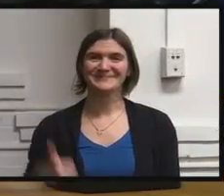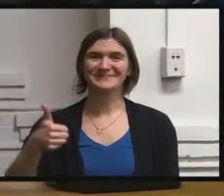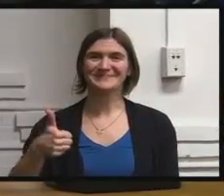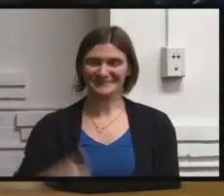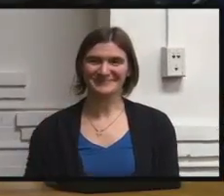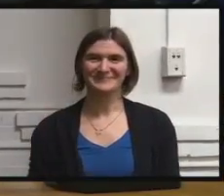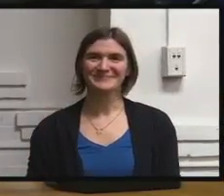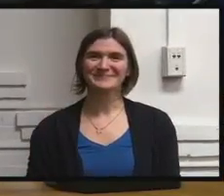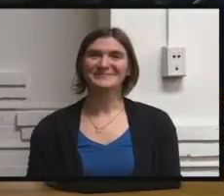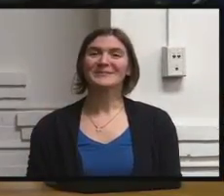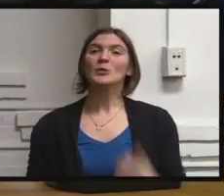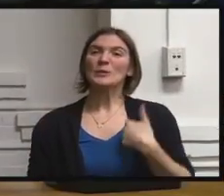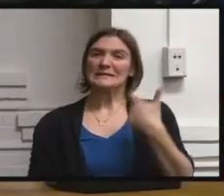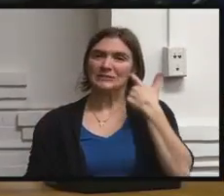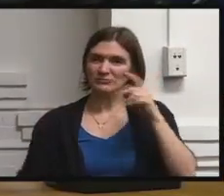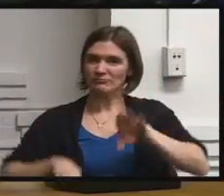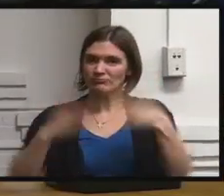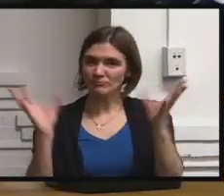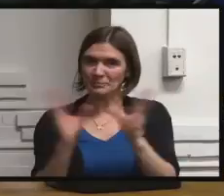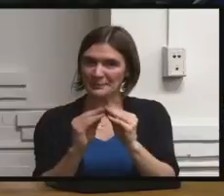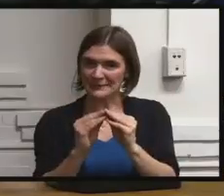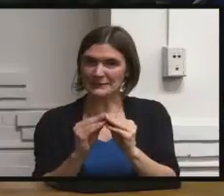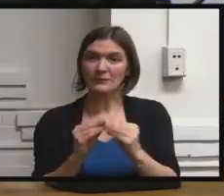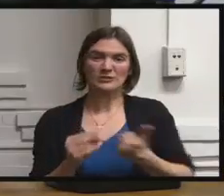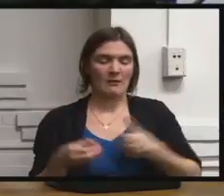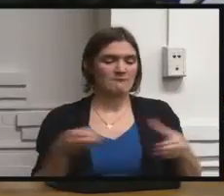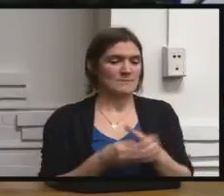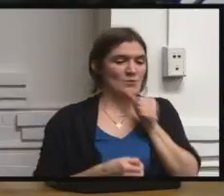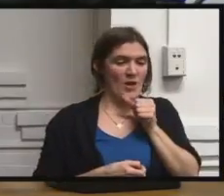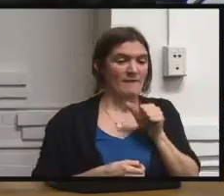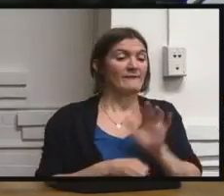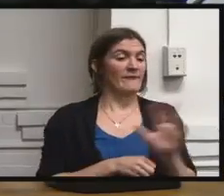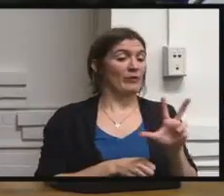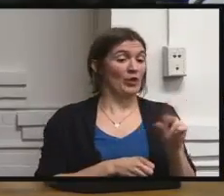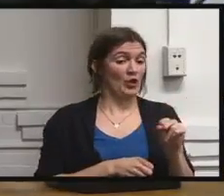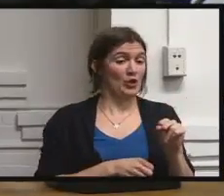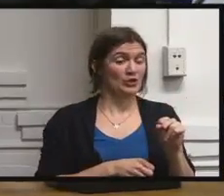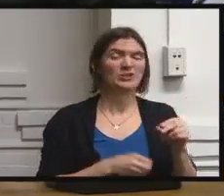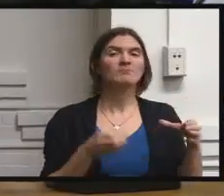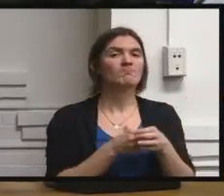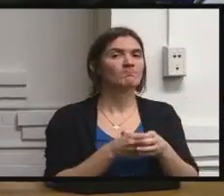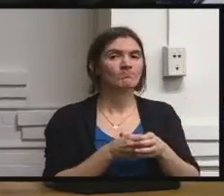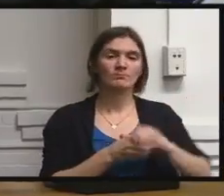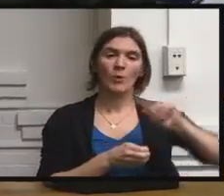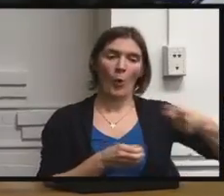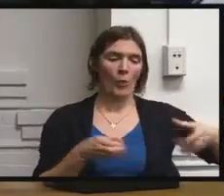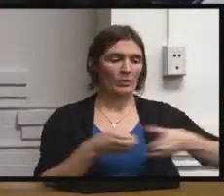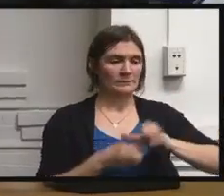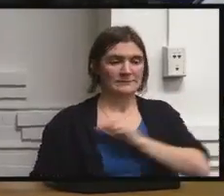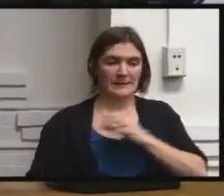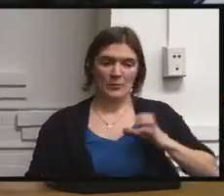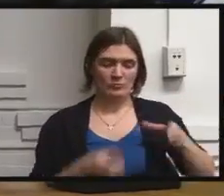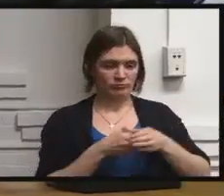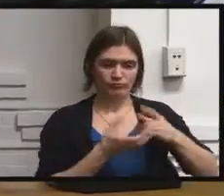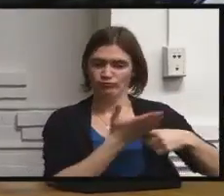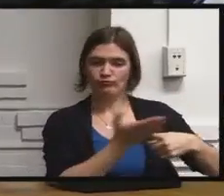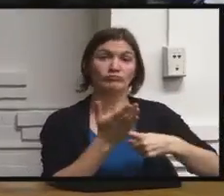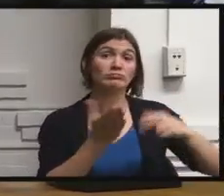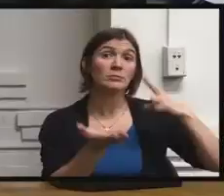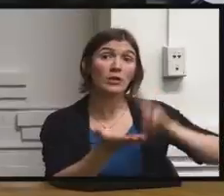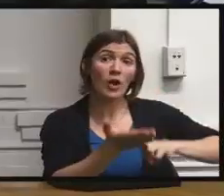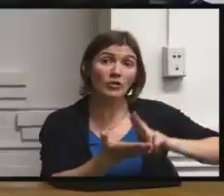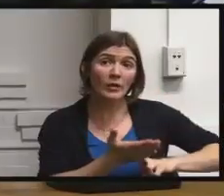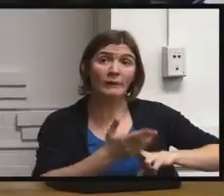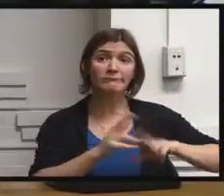We convened the meeting at 5:30 and went into executive session to discuss